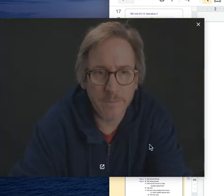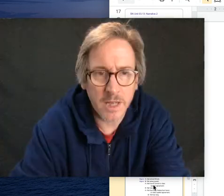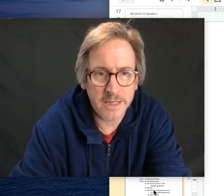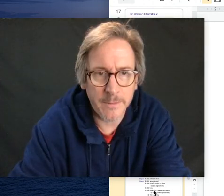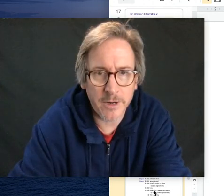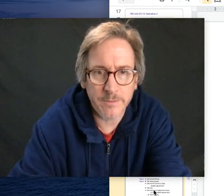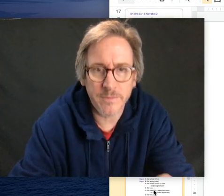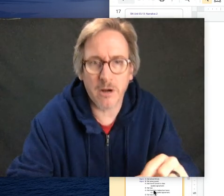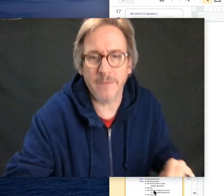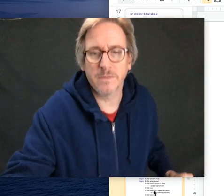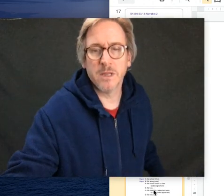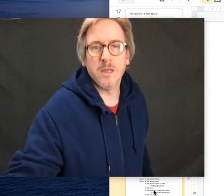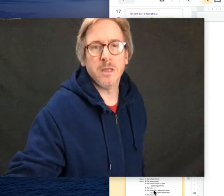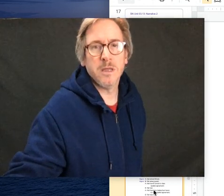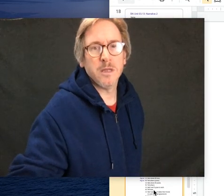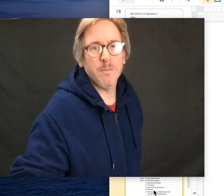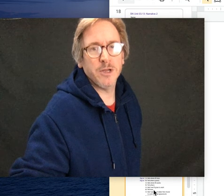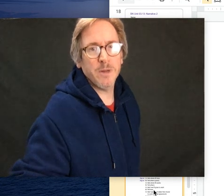I like that better. All right.